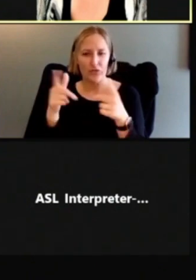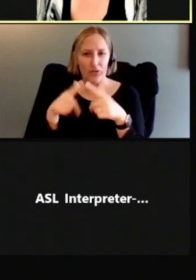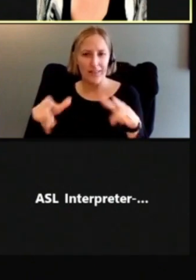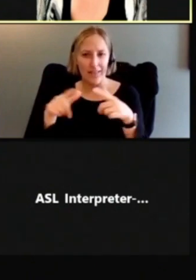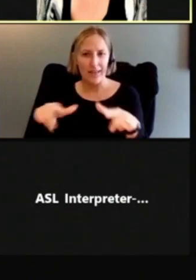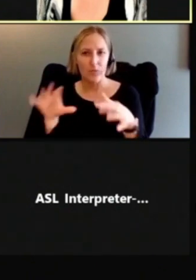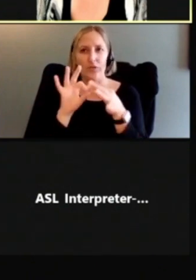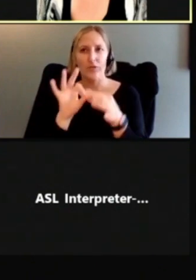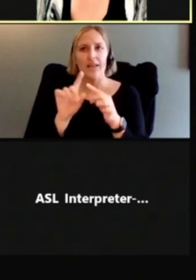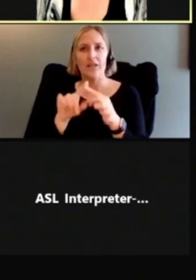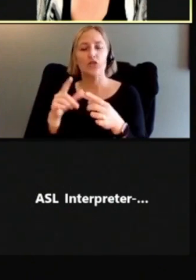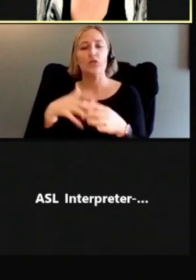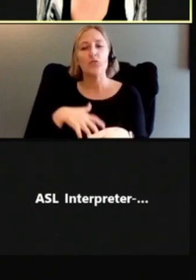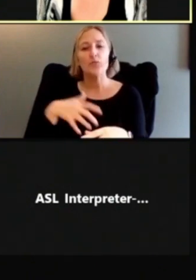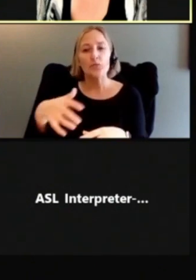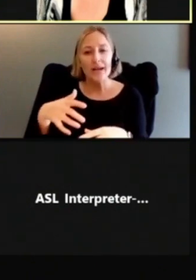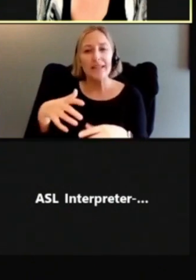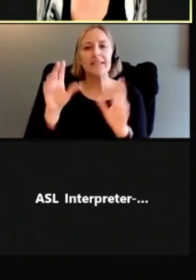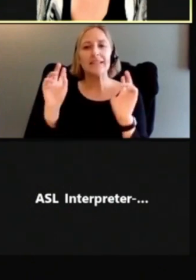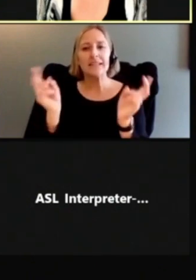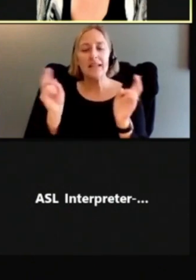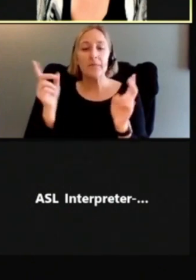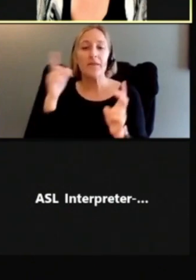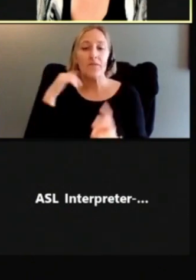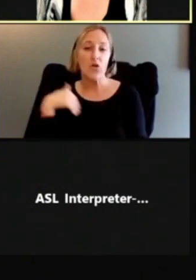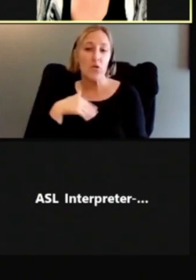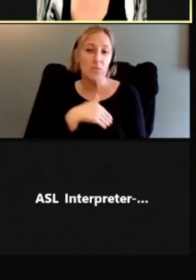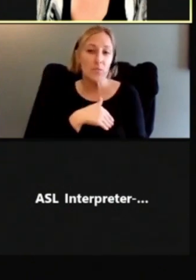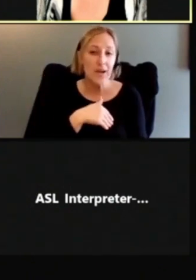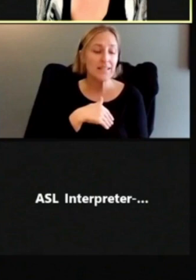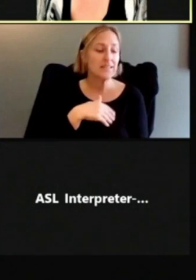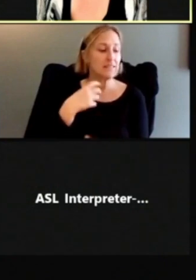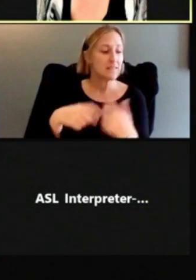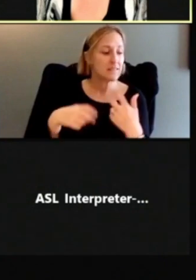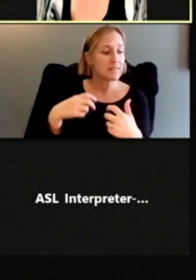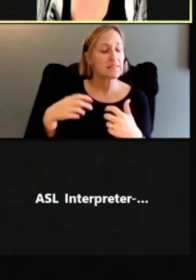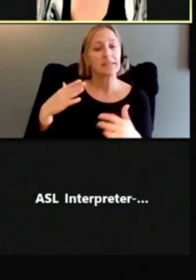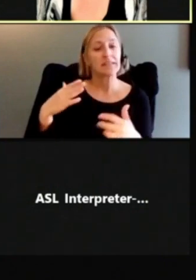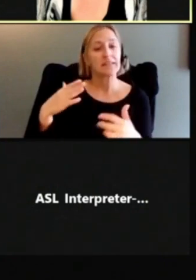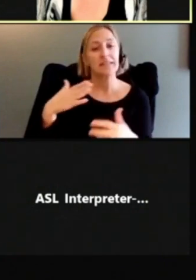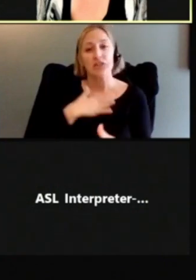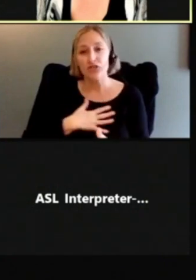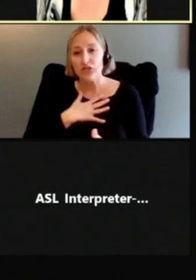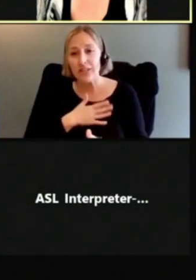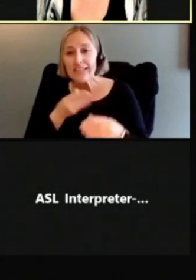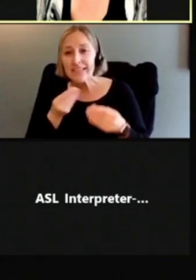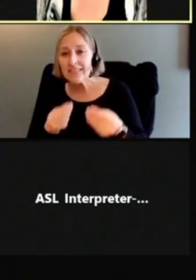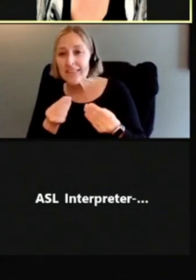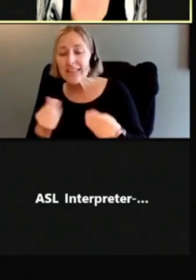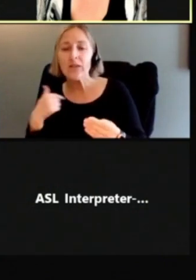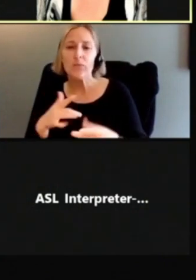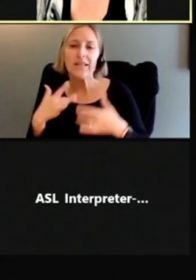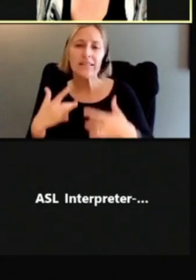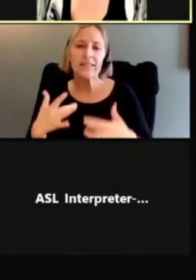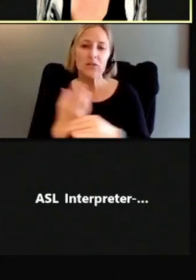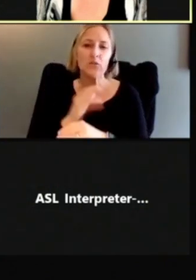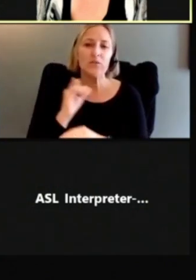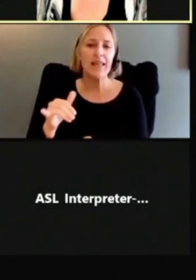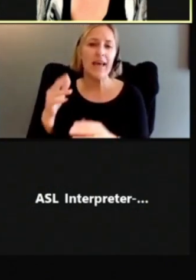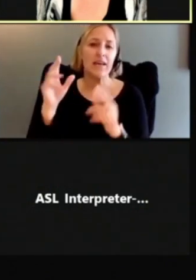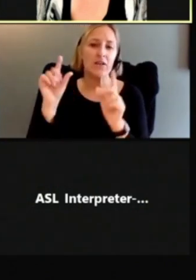or inaccurate. Example, breast congestion when talking about breastfeeding, chest feeding. We prefer to use the term breast,